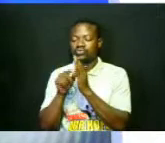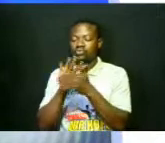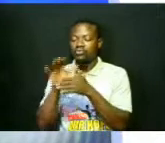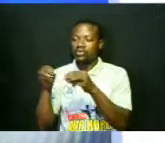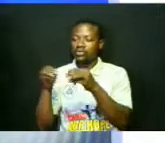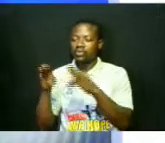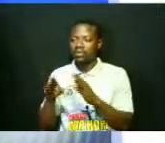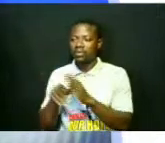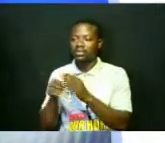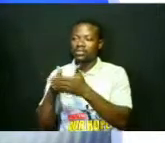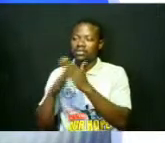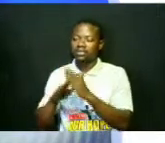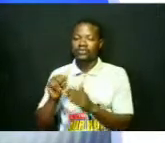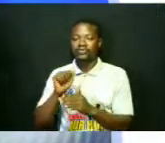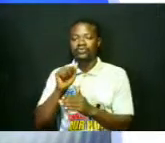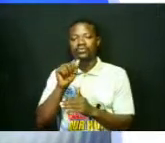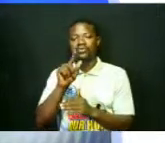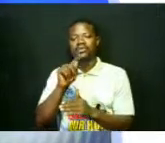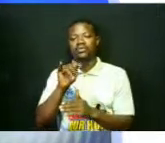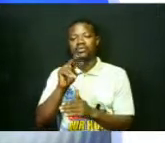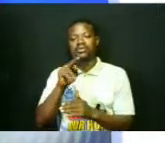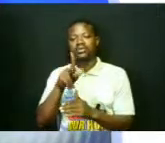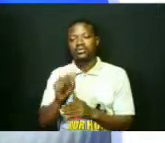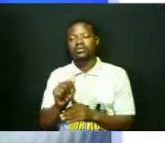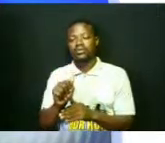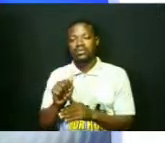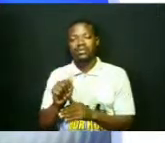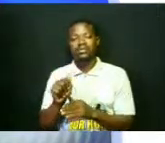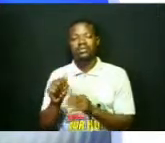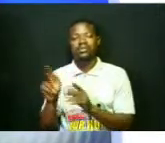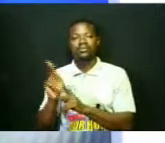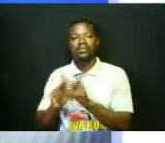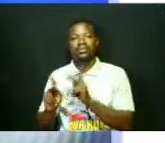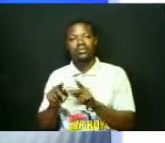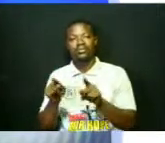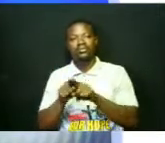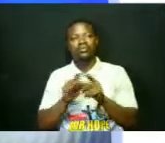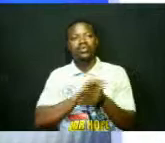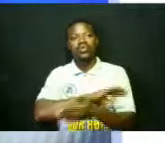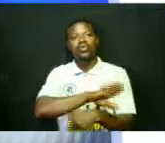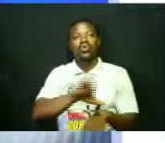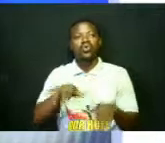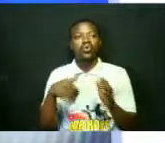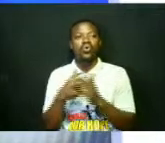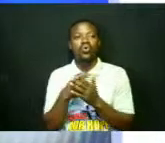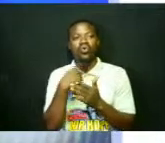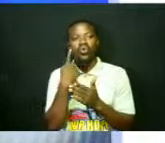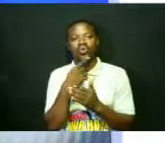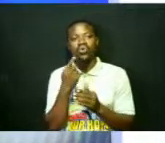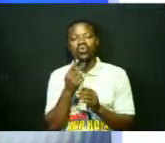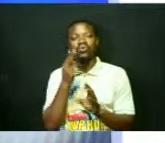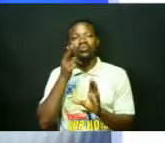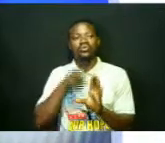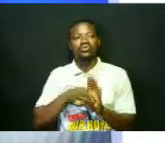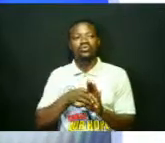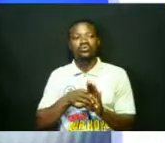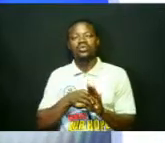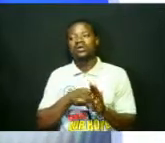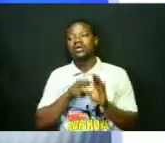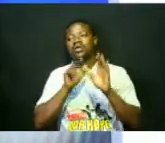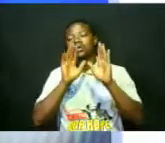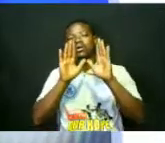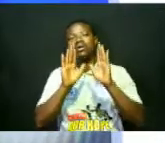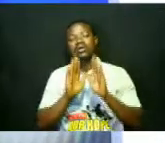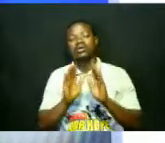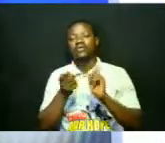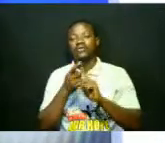and the leadership of Atinka Media Village for the support, as well as all those who've been part of this awesome experience